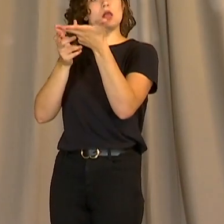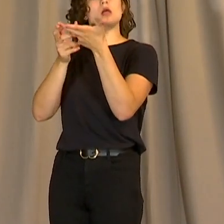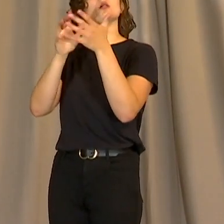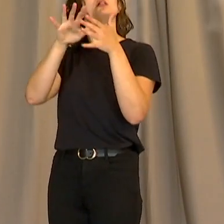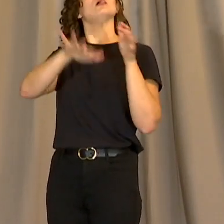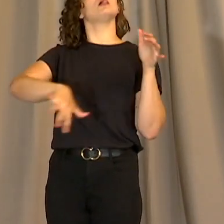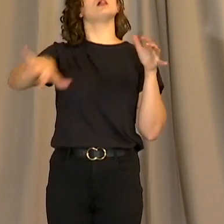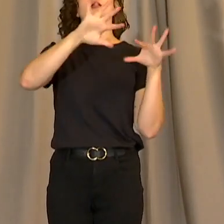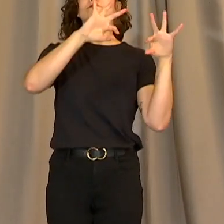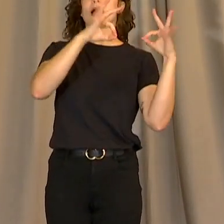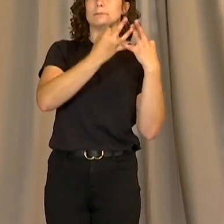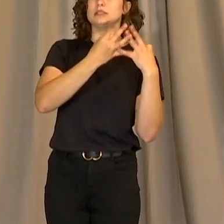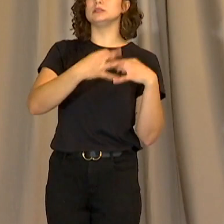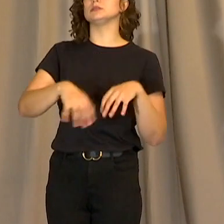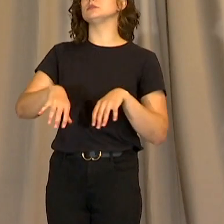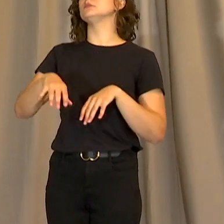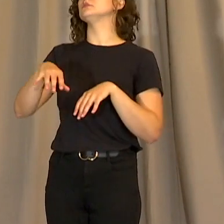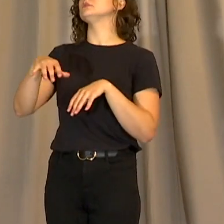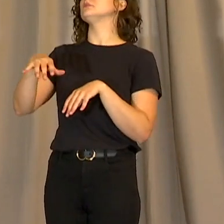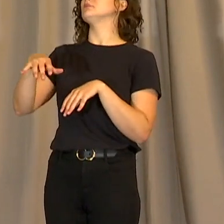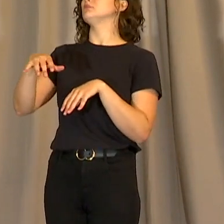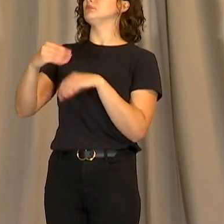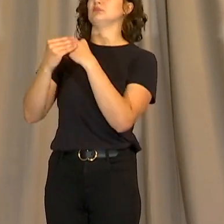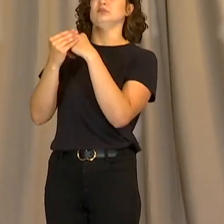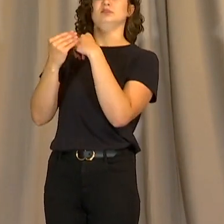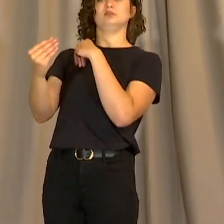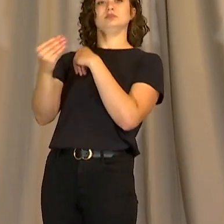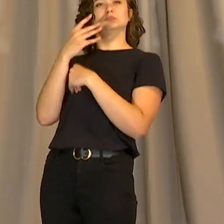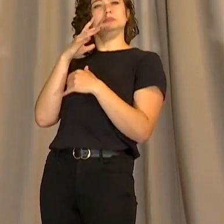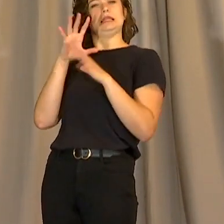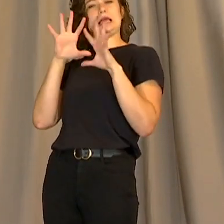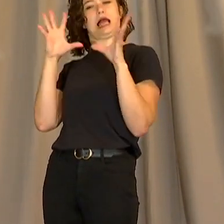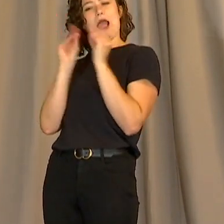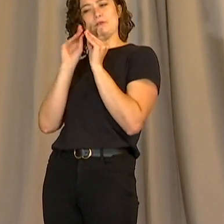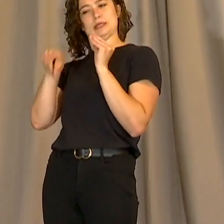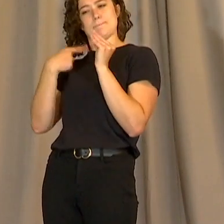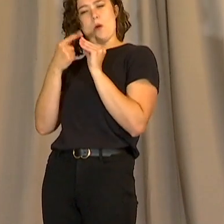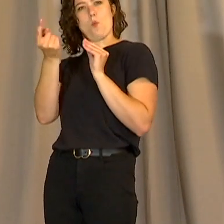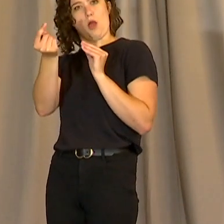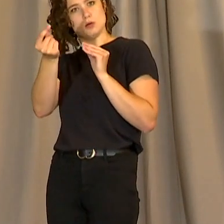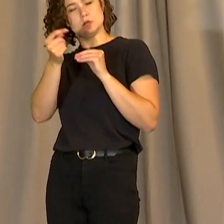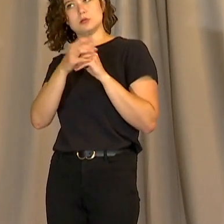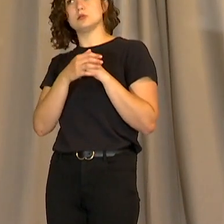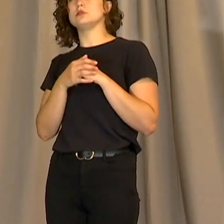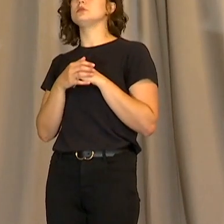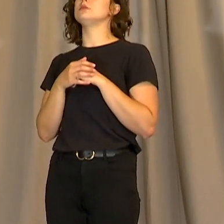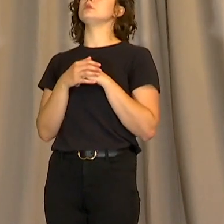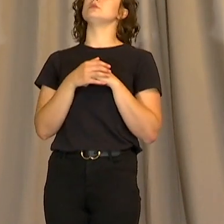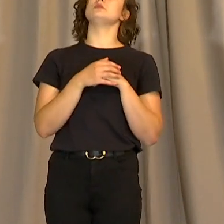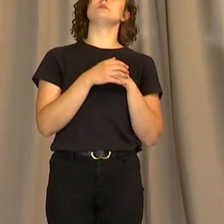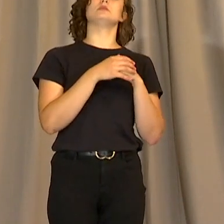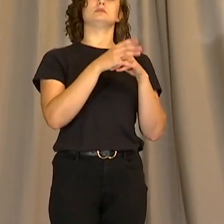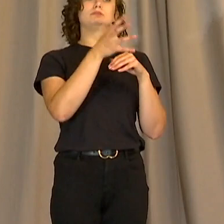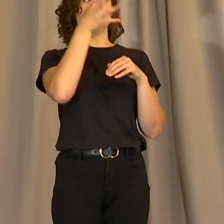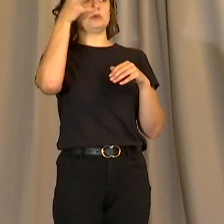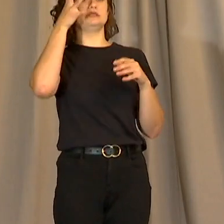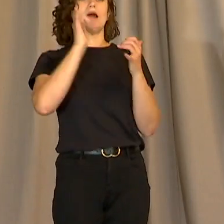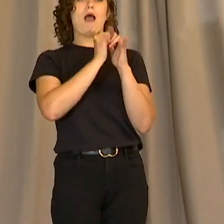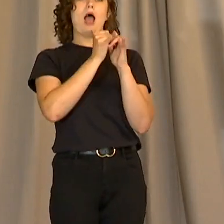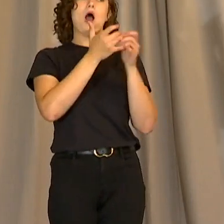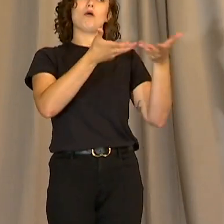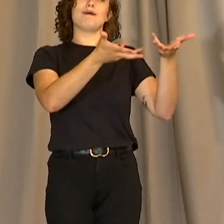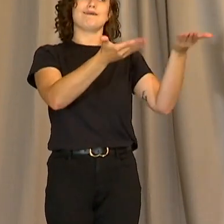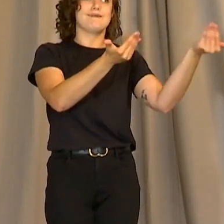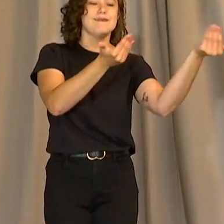what they wanted the conference to be about. How do we engage our parents? What topics they wanted to